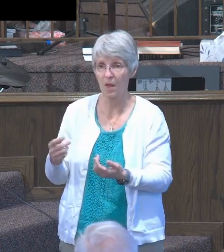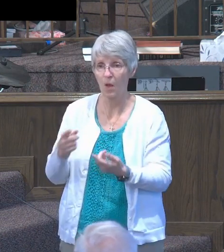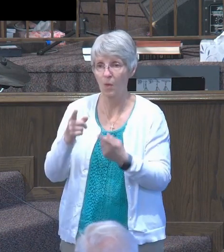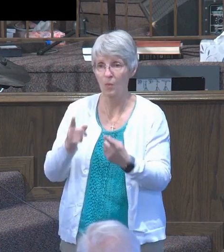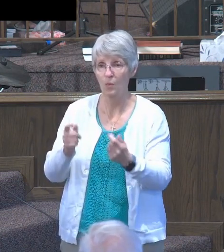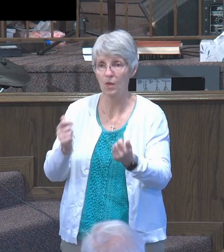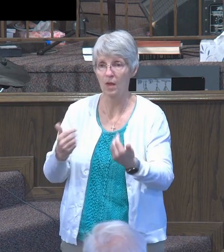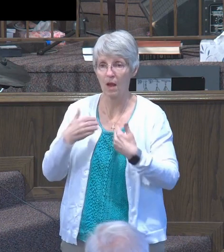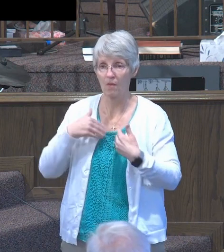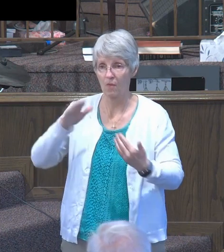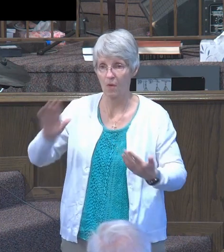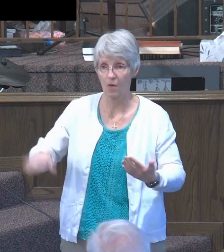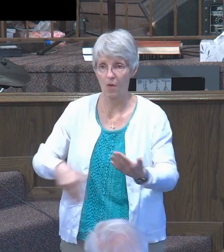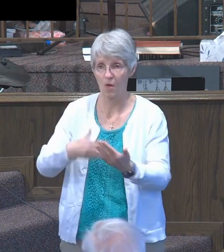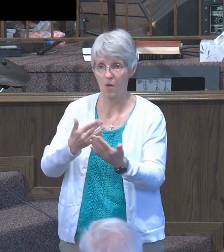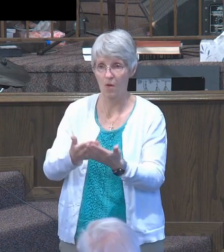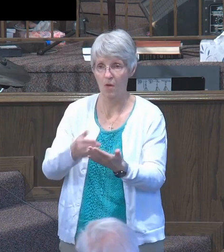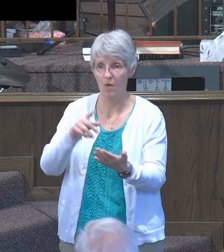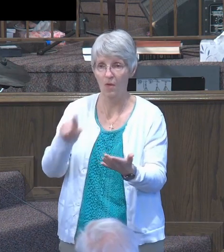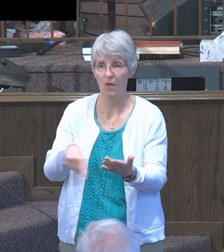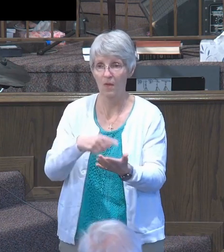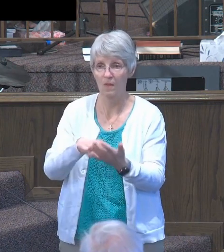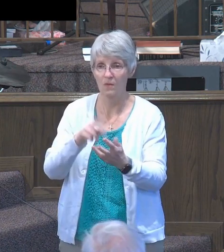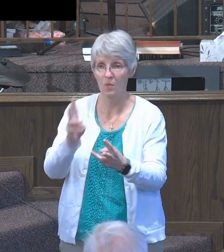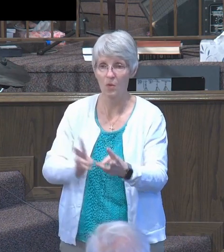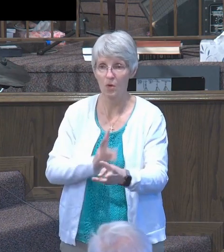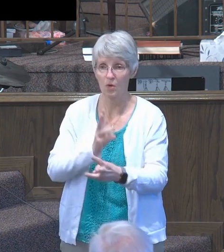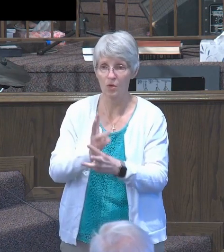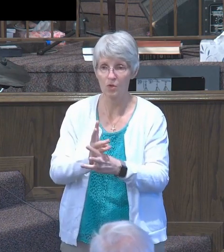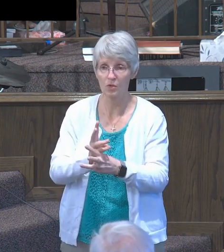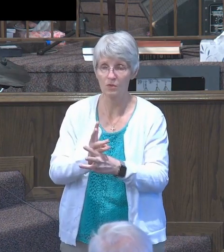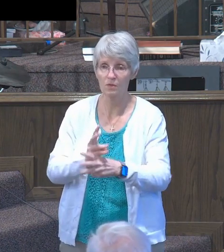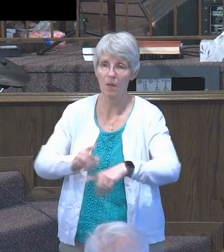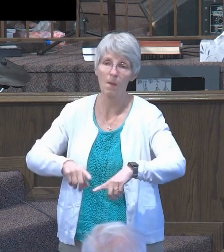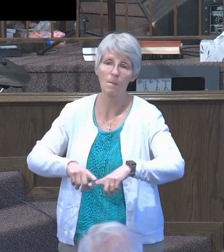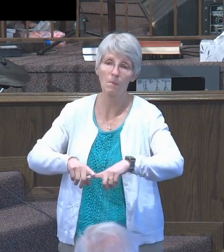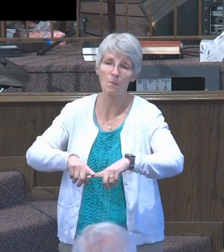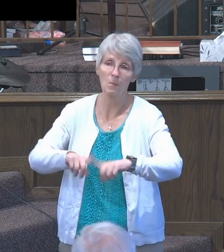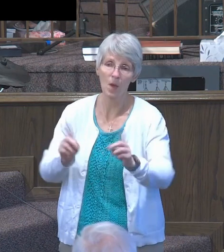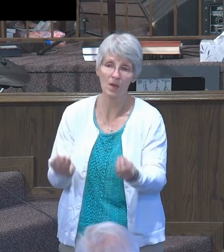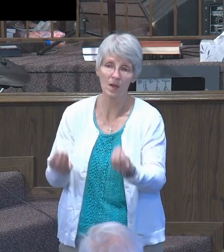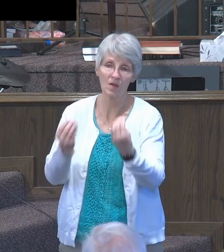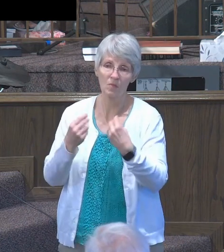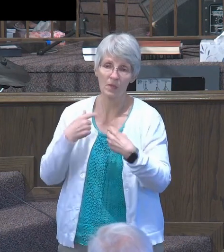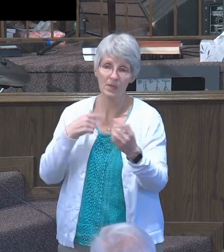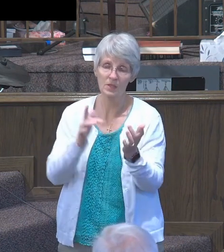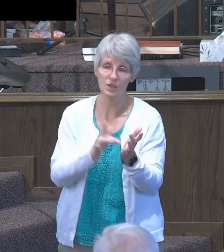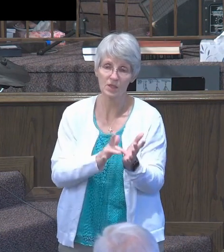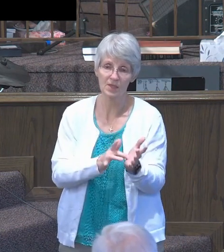Jesus. You can have all this world, but give me